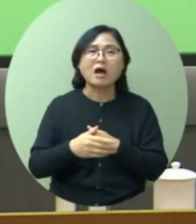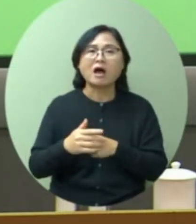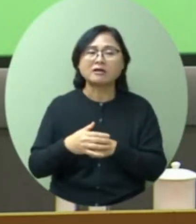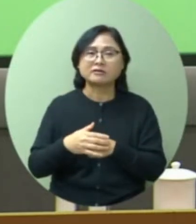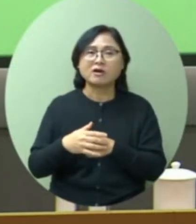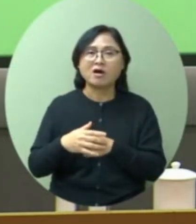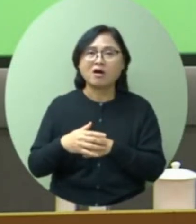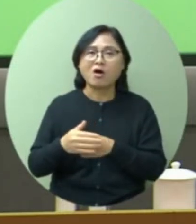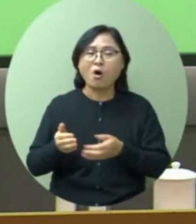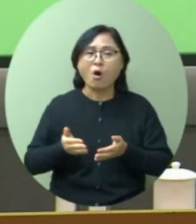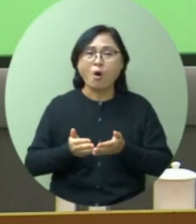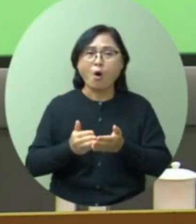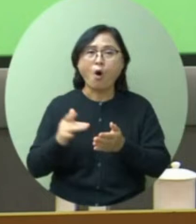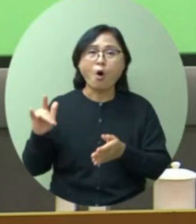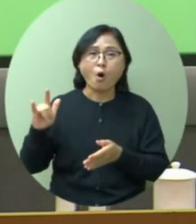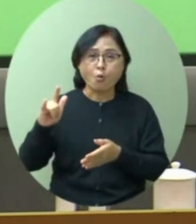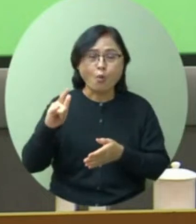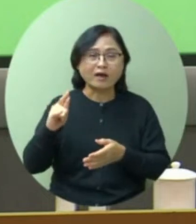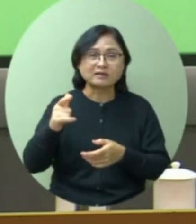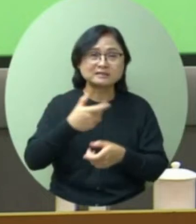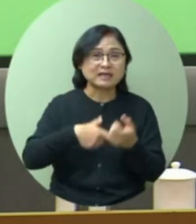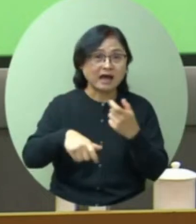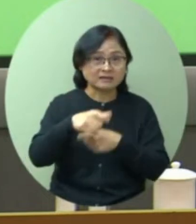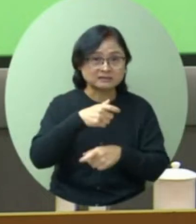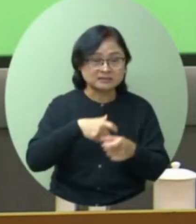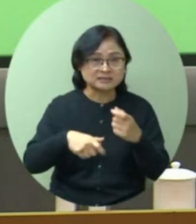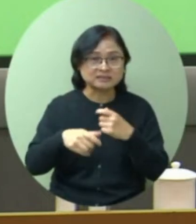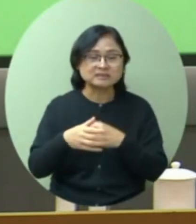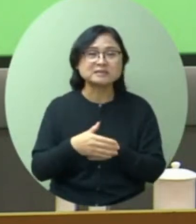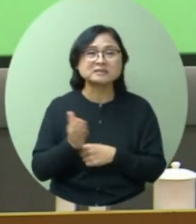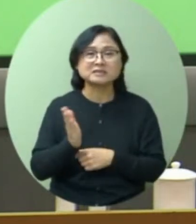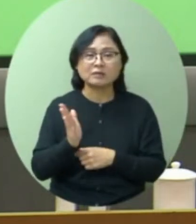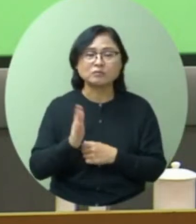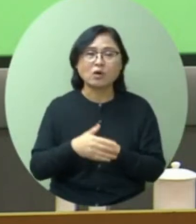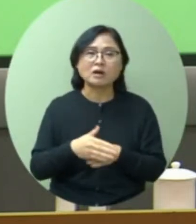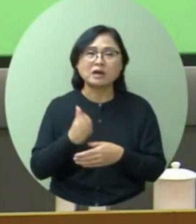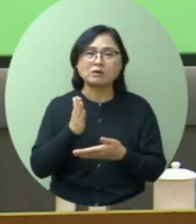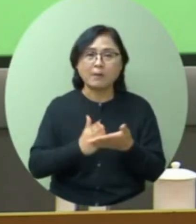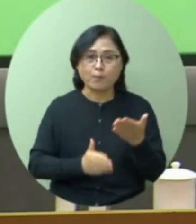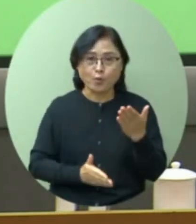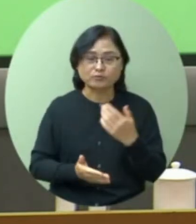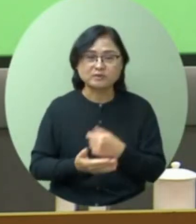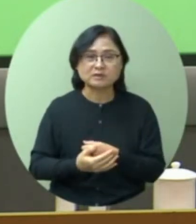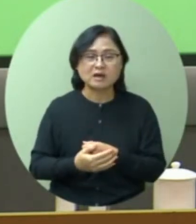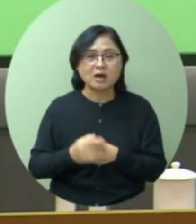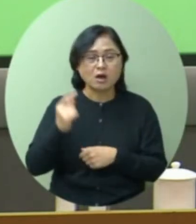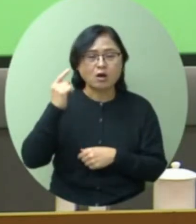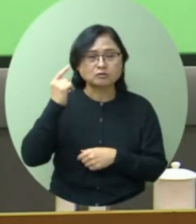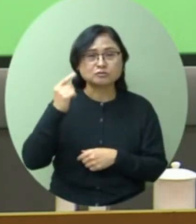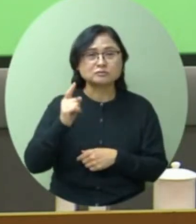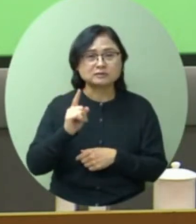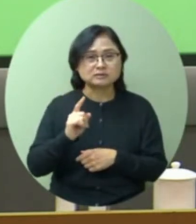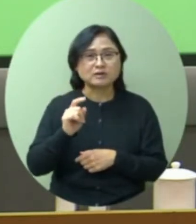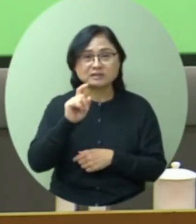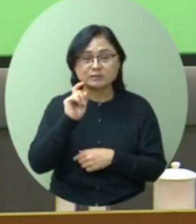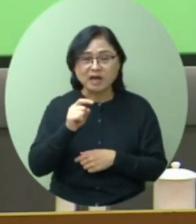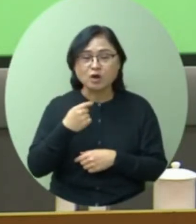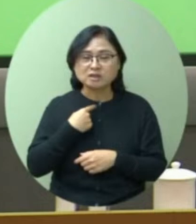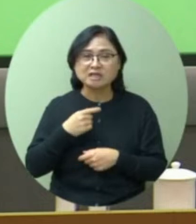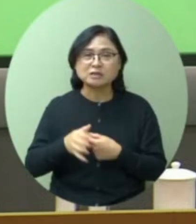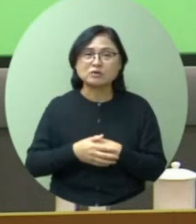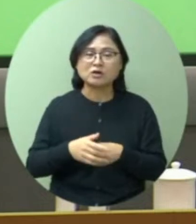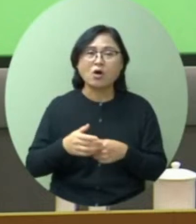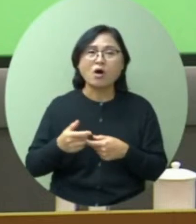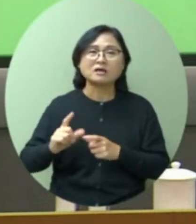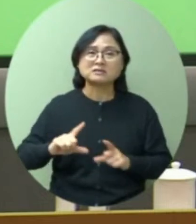makes up roughly half of our air cargo. That's why I proposed this ecosystem. But this